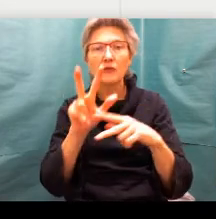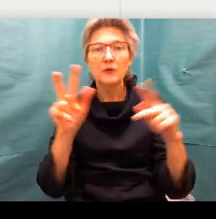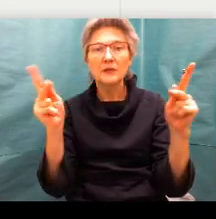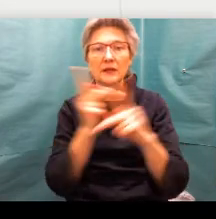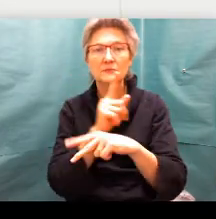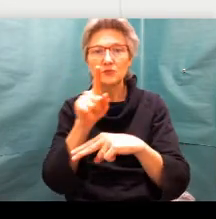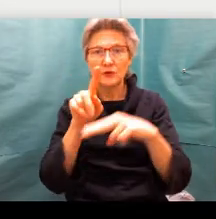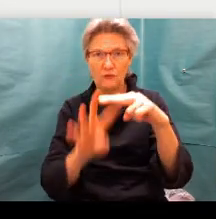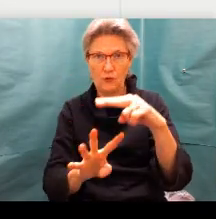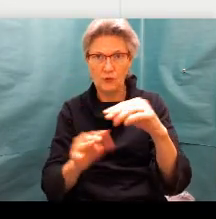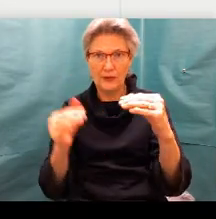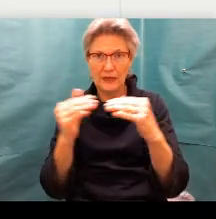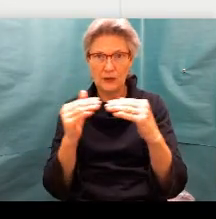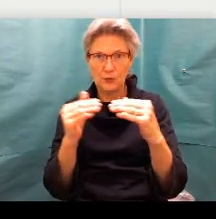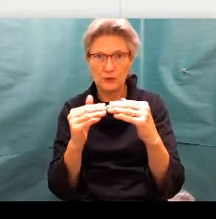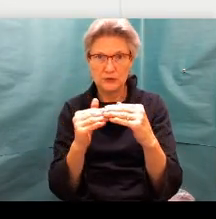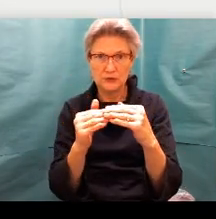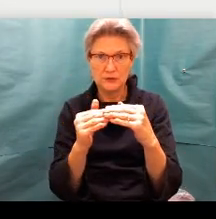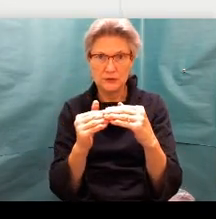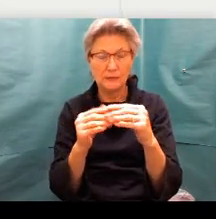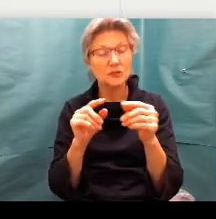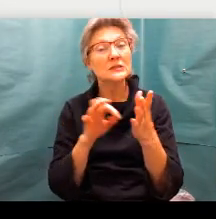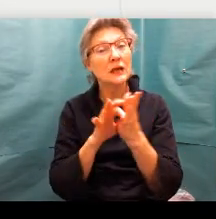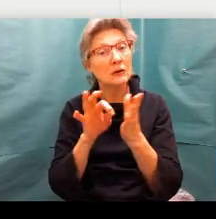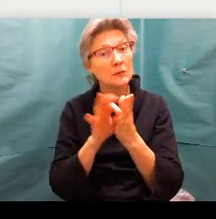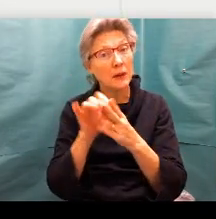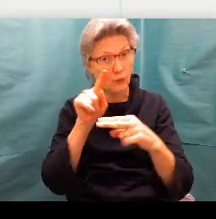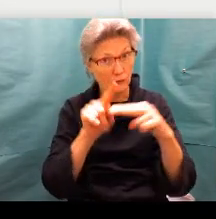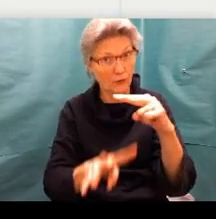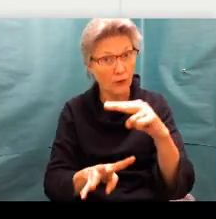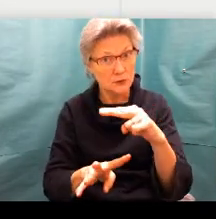3 times 1/4, and here I'm just counting by 1/4.